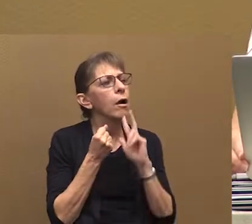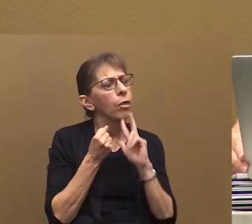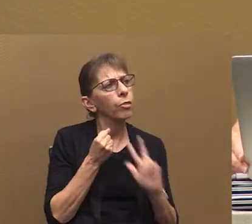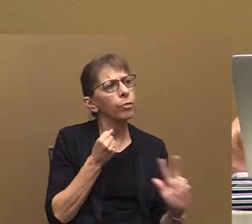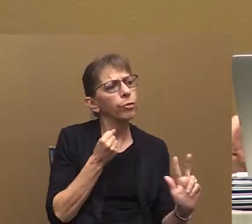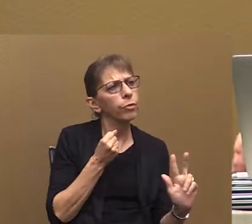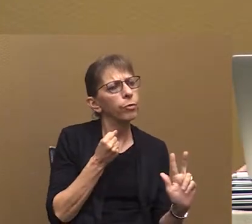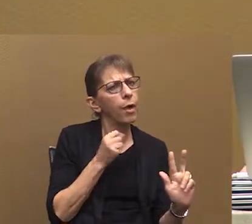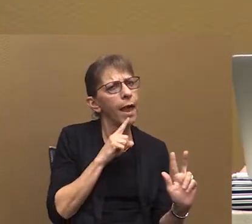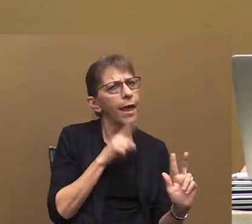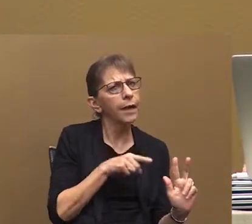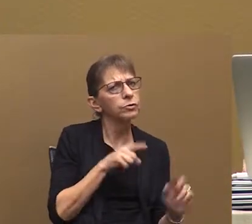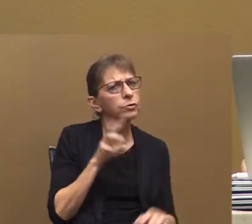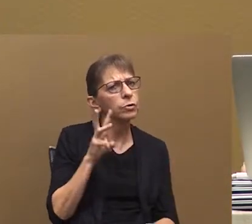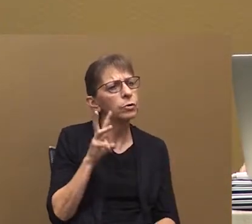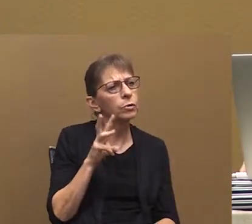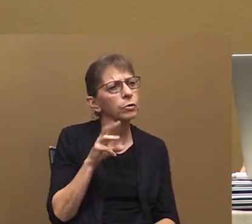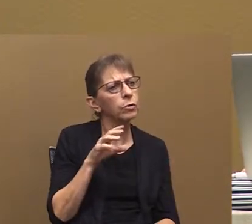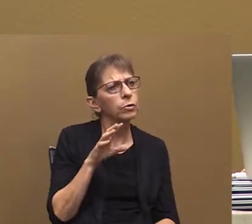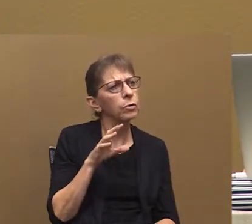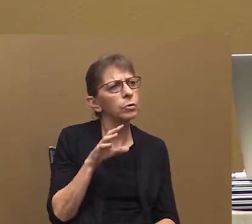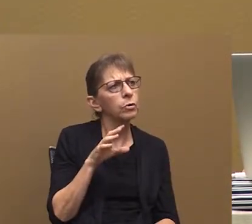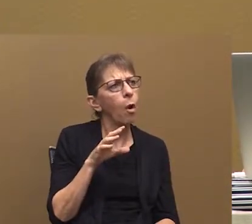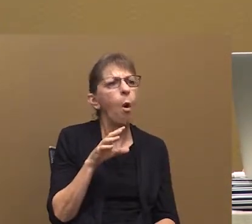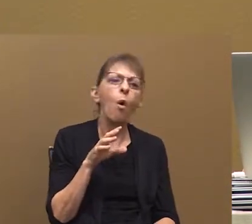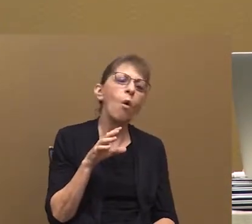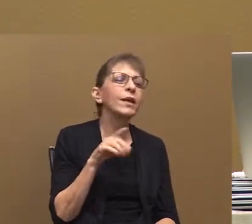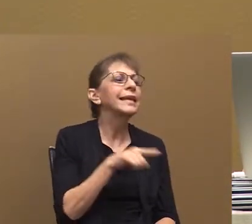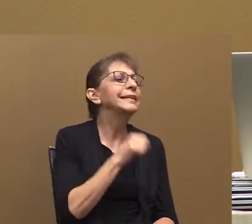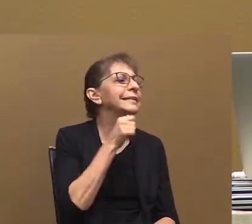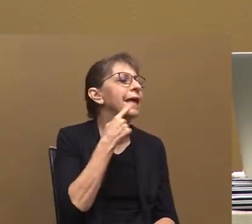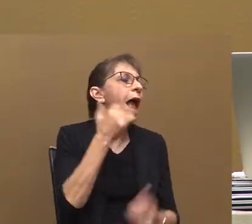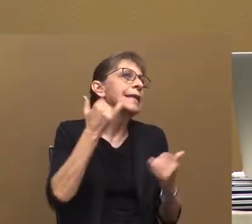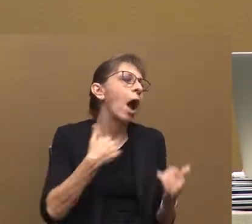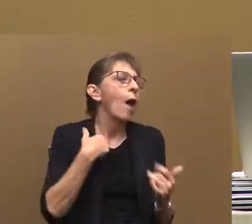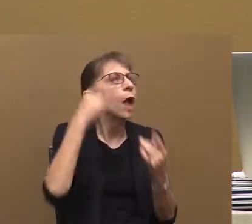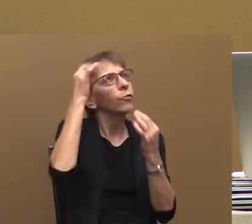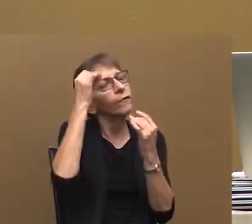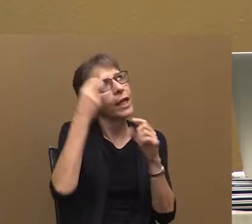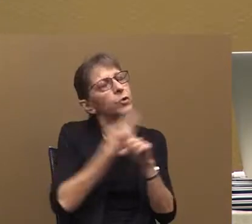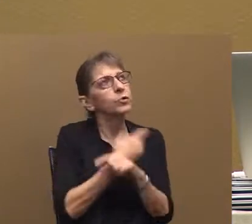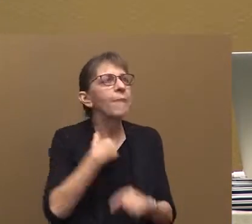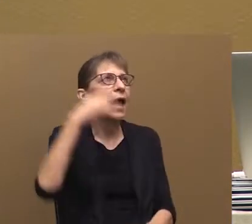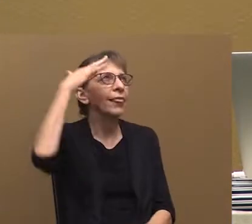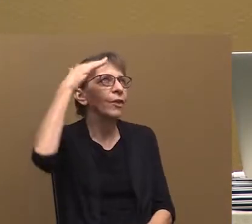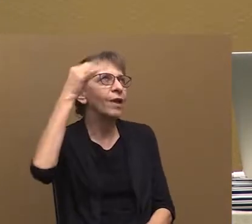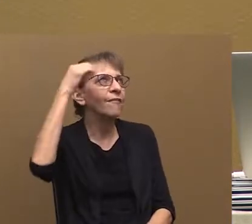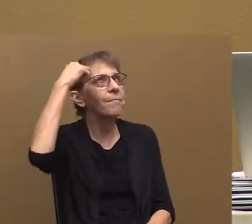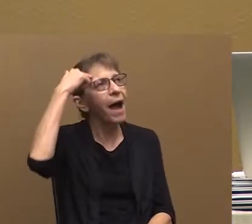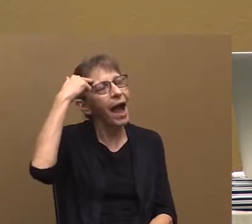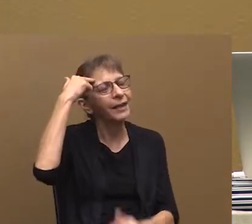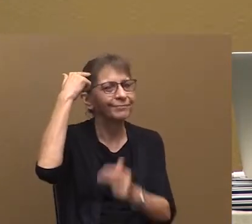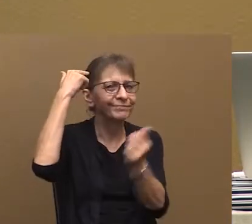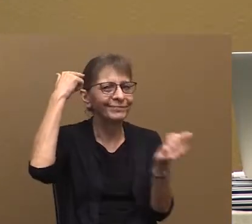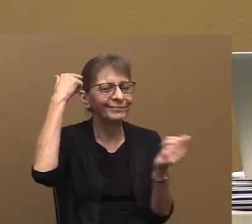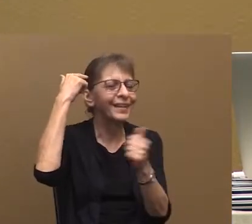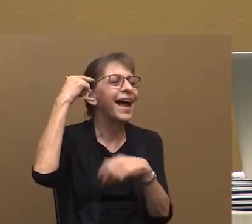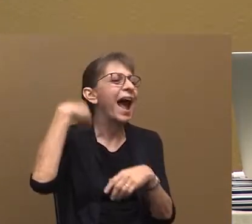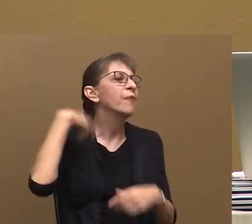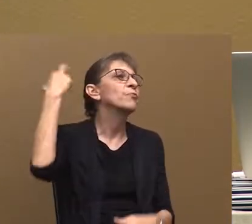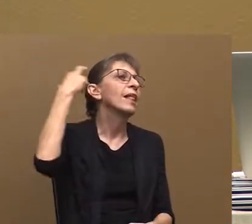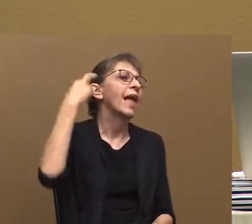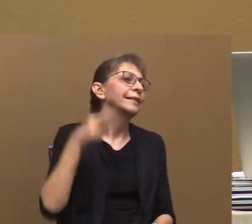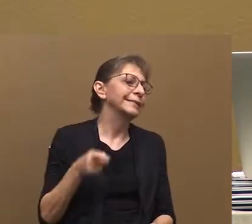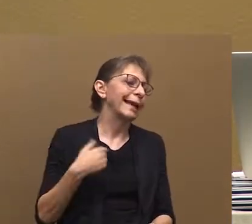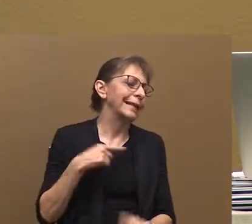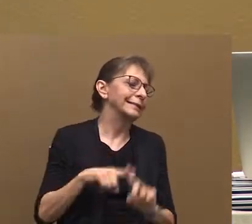the 3-year-old's answer wasn't, well, now that I reflect and use my theory of mind, I